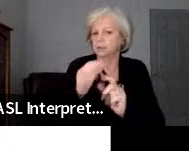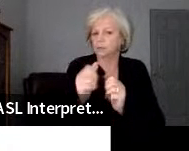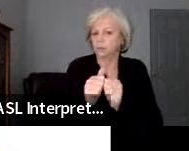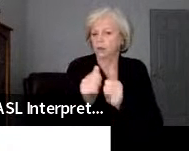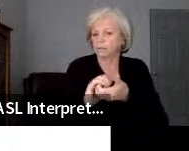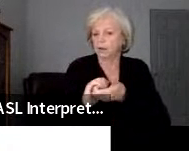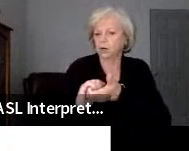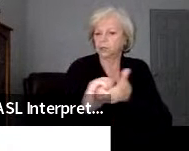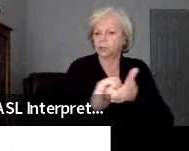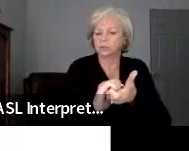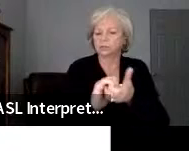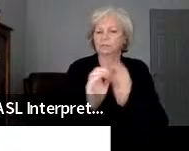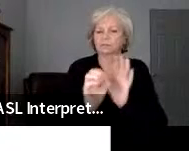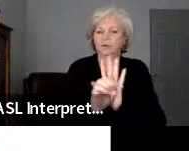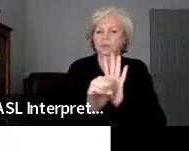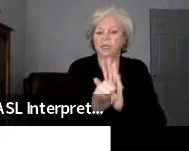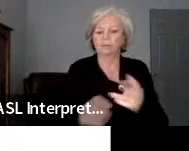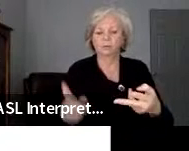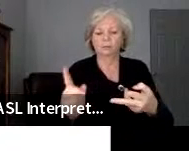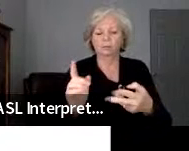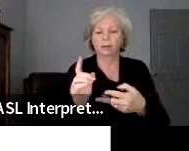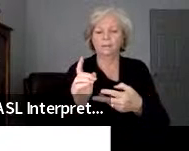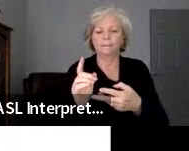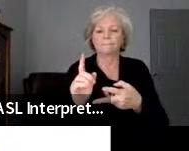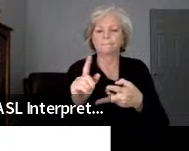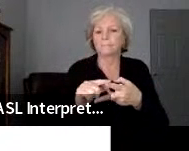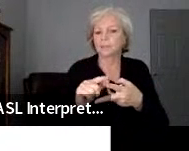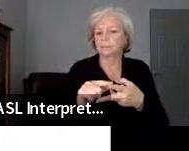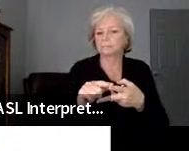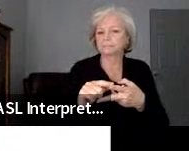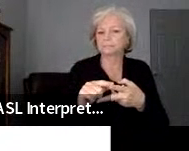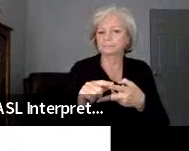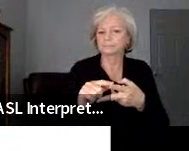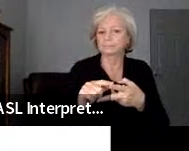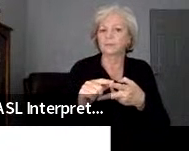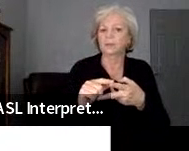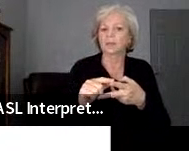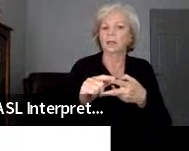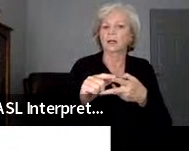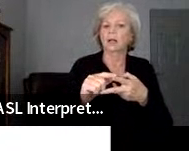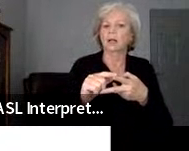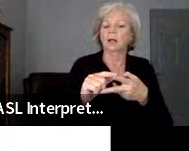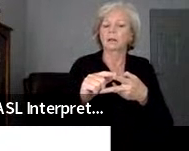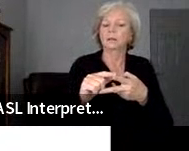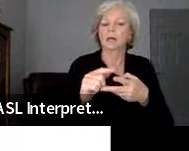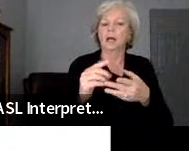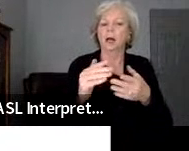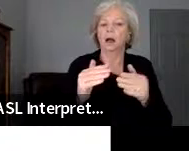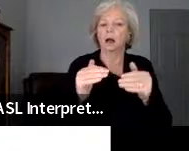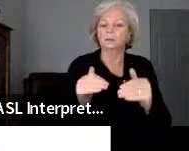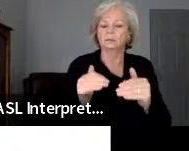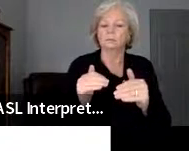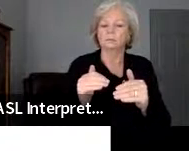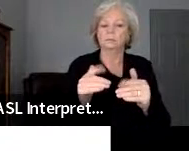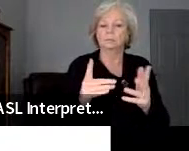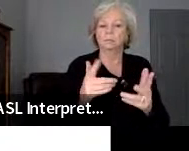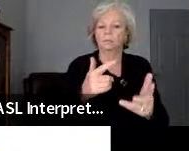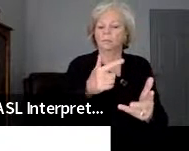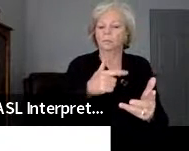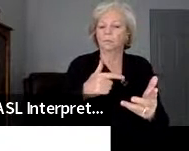partners, as well as our partners that we have. the other things that we have been doing